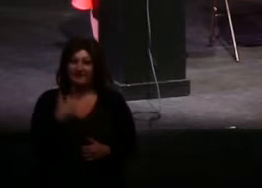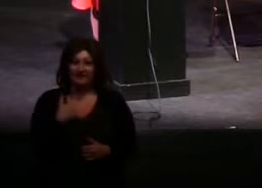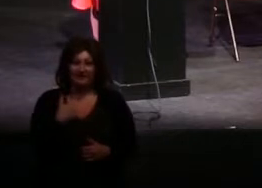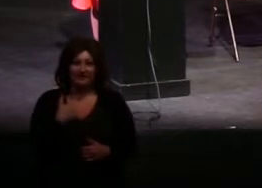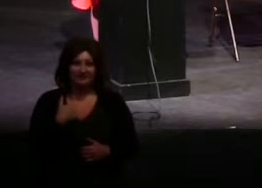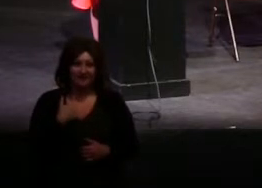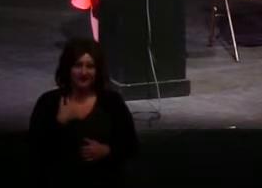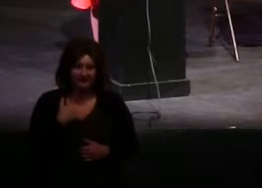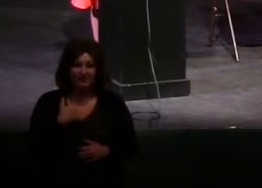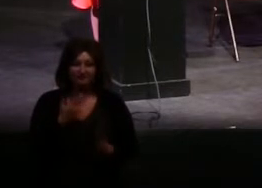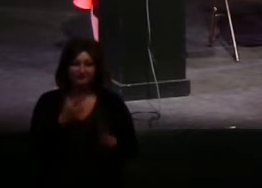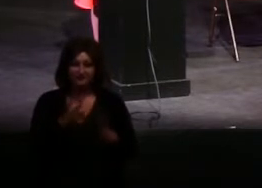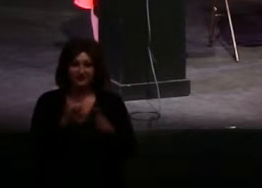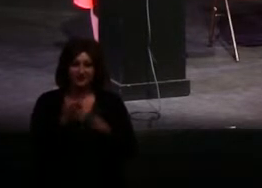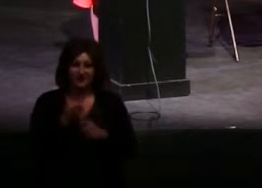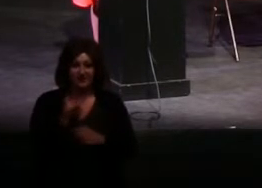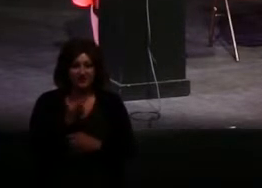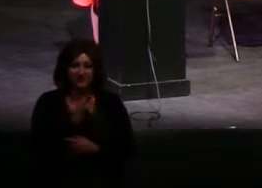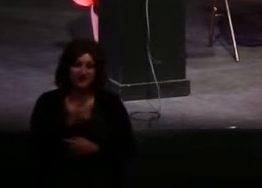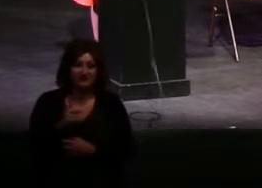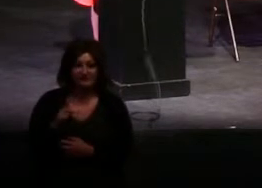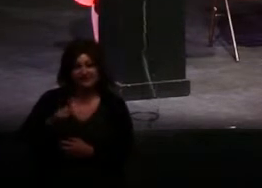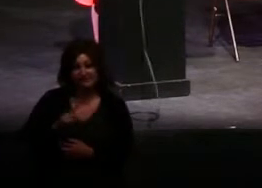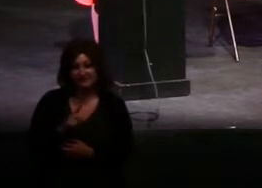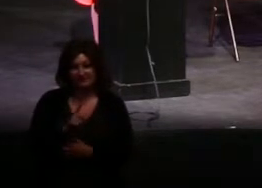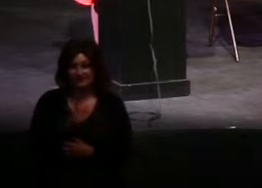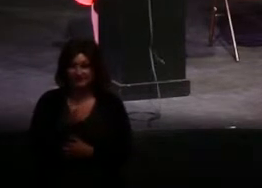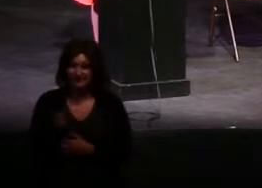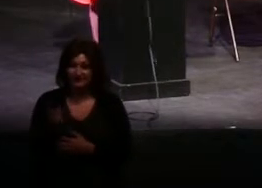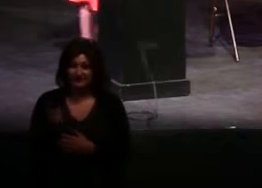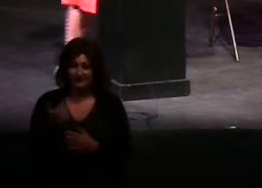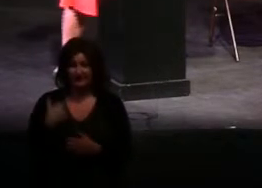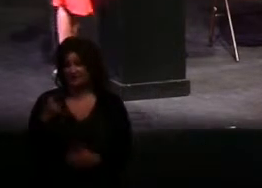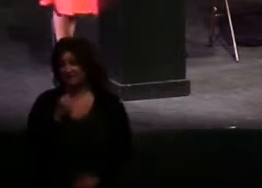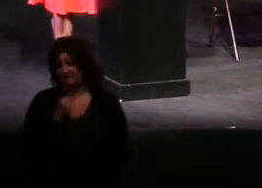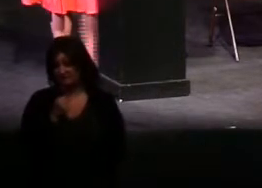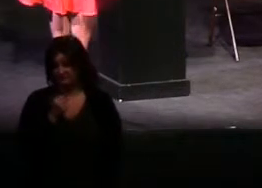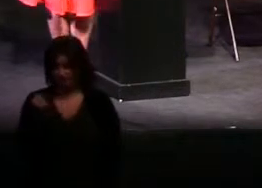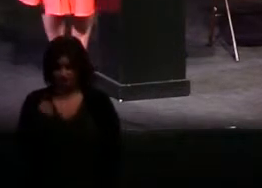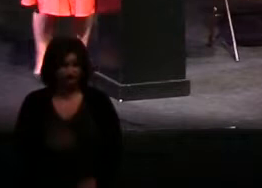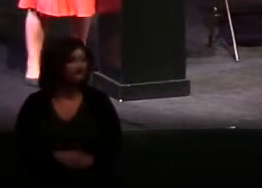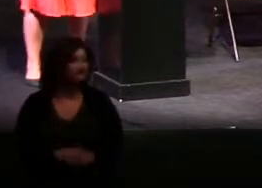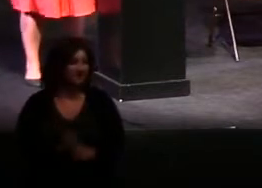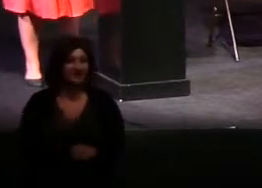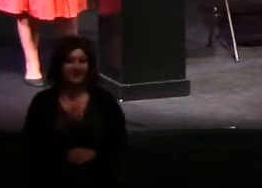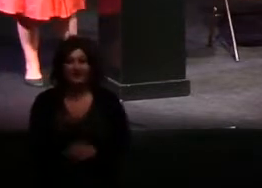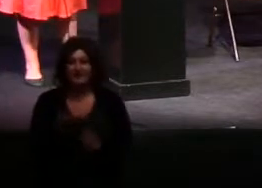Take you on a quick meander through my,